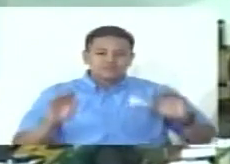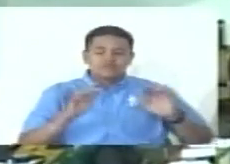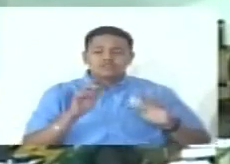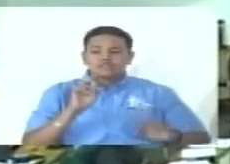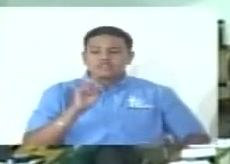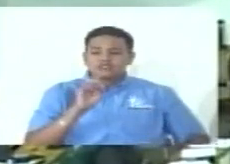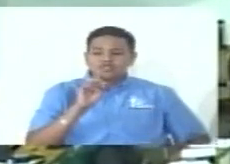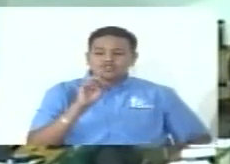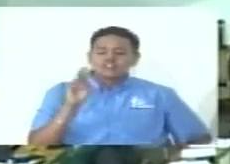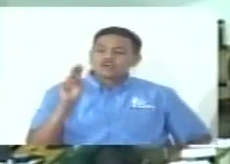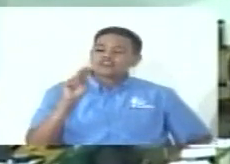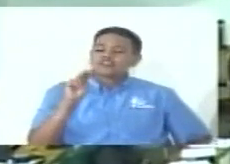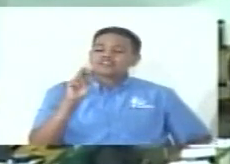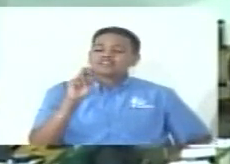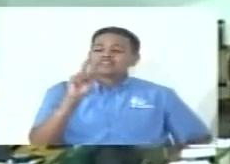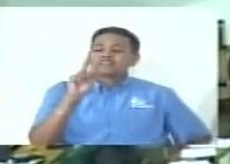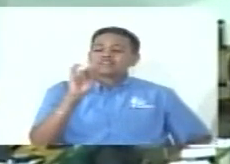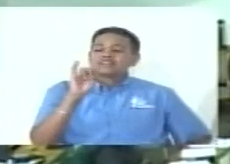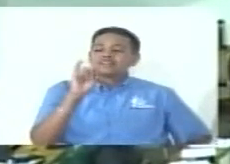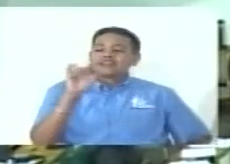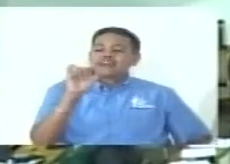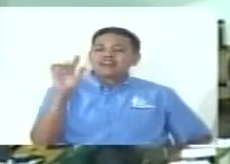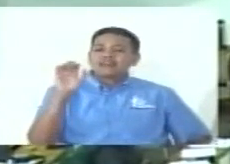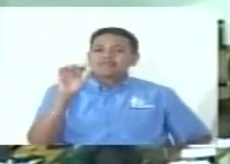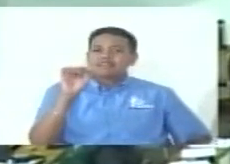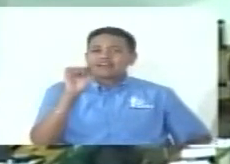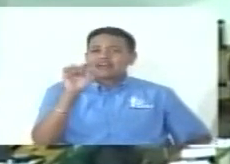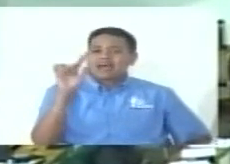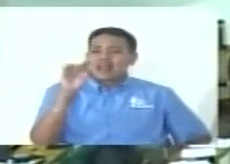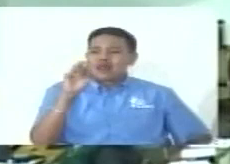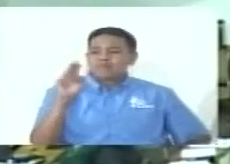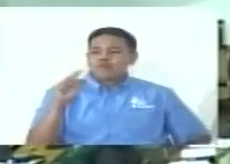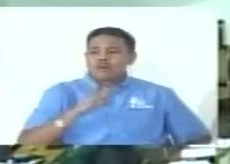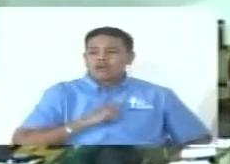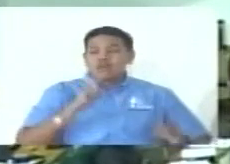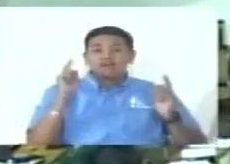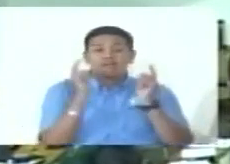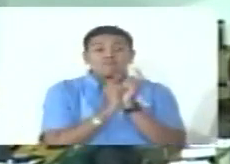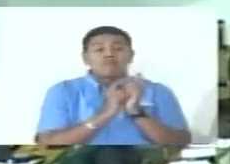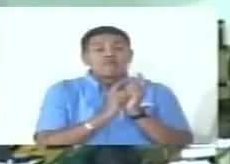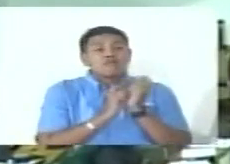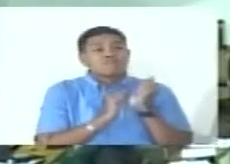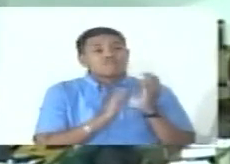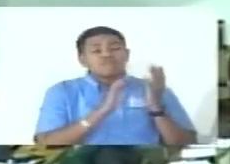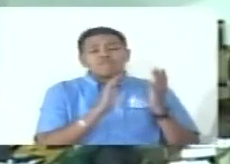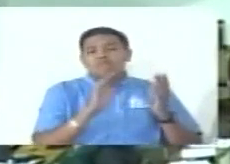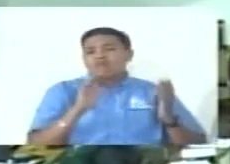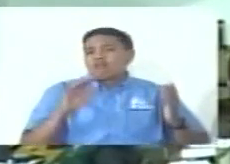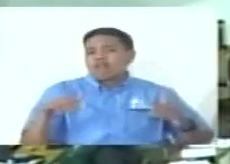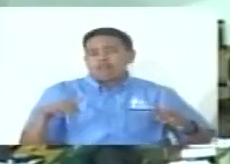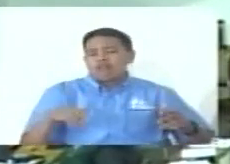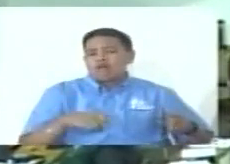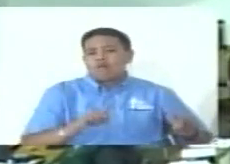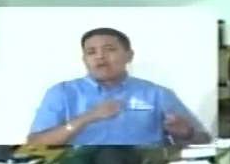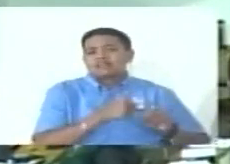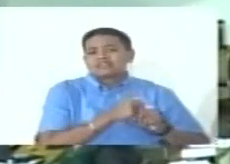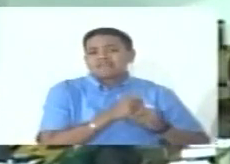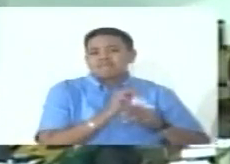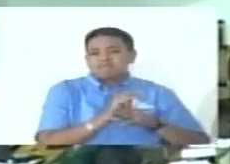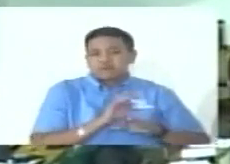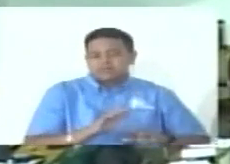Dr. Neville Galimore, I never interfaced with him whilst he was